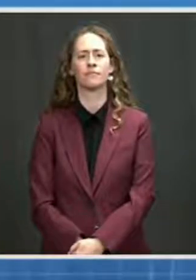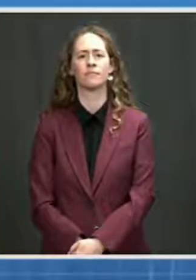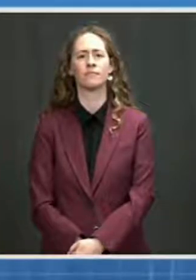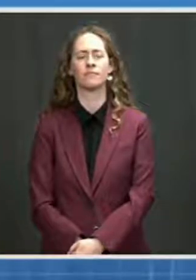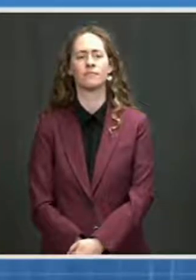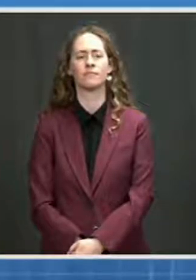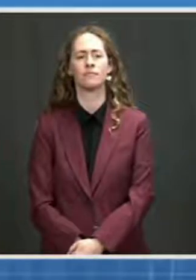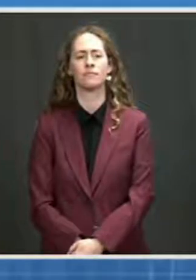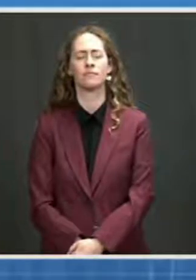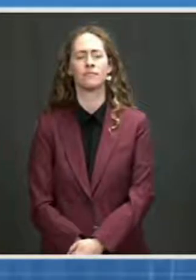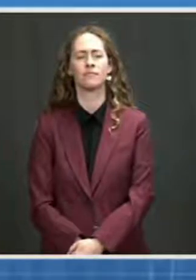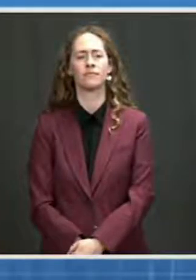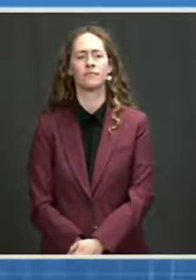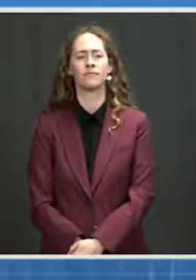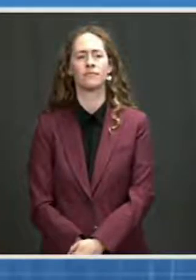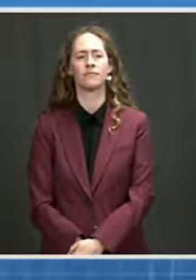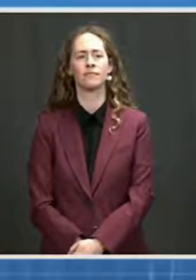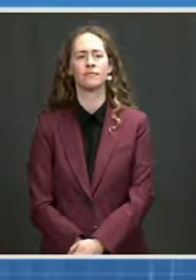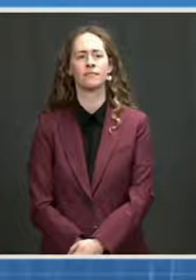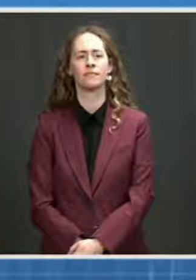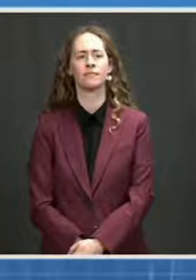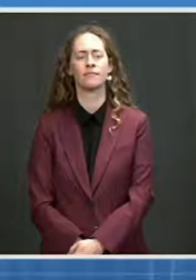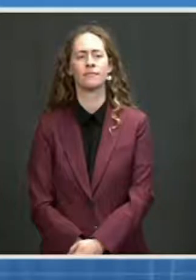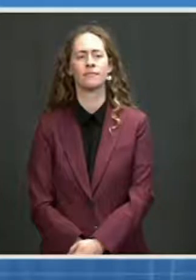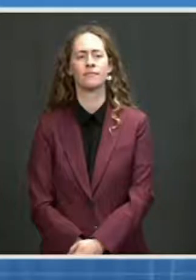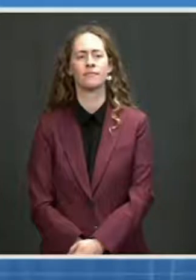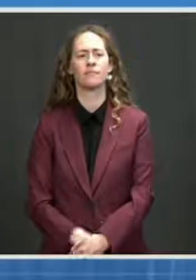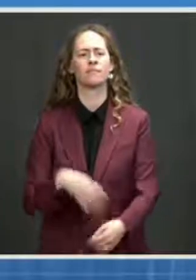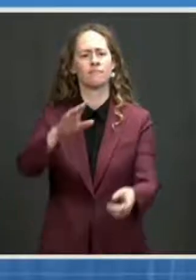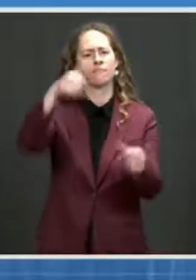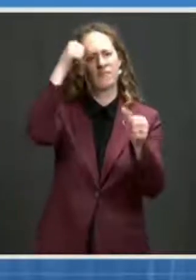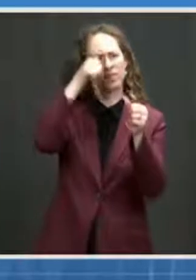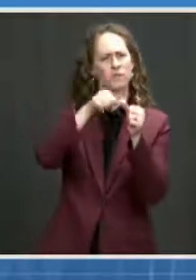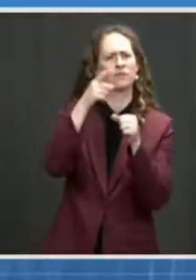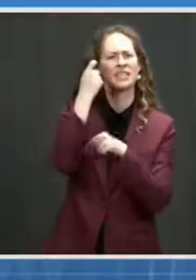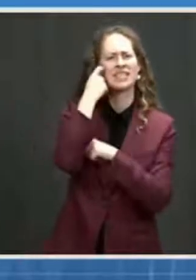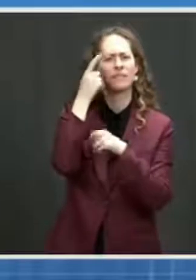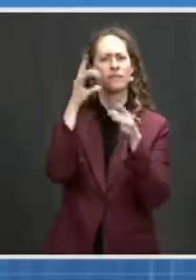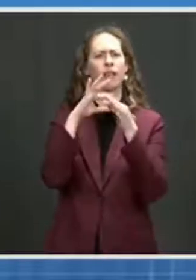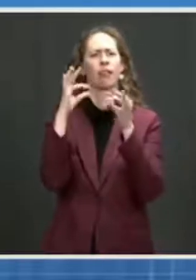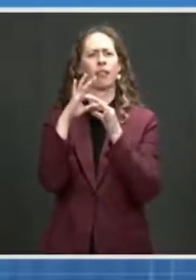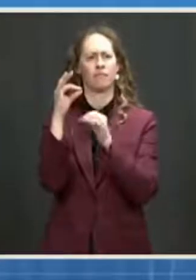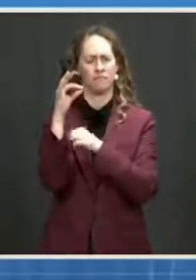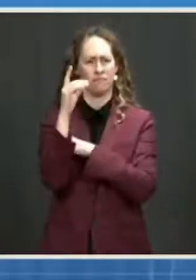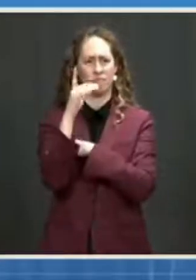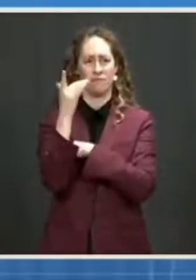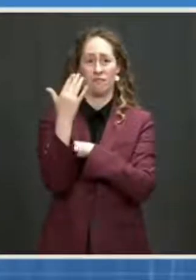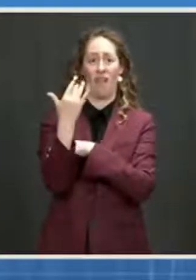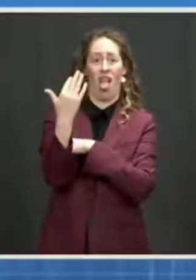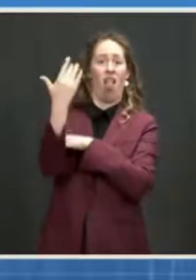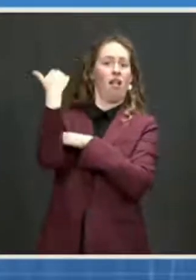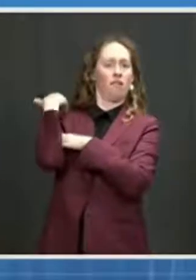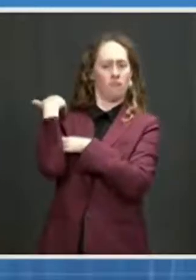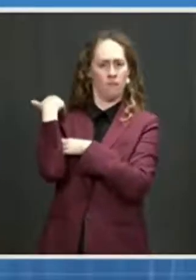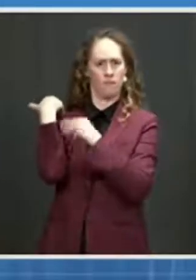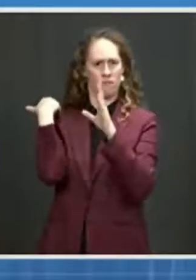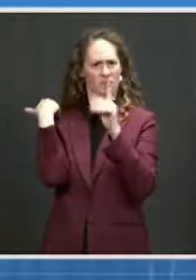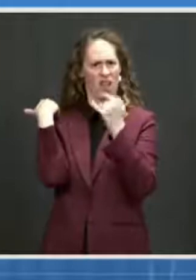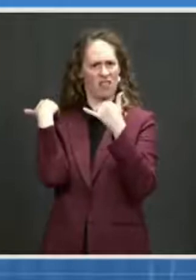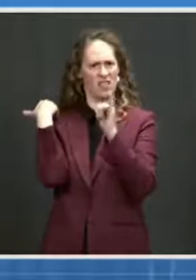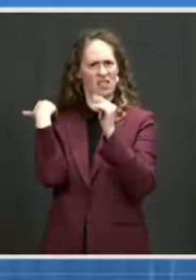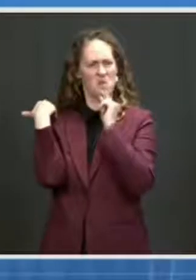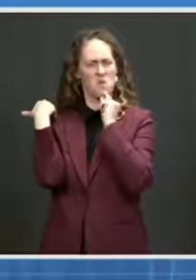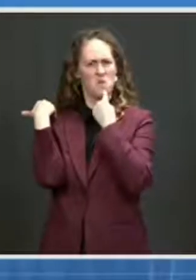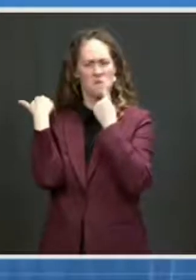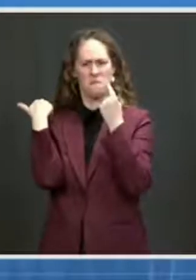remember that not so long ago, we were in a much more acute phase of this crisis. Governors